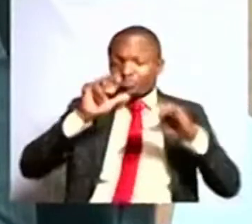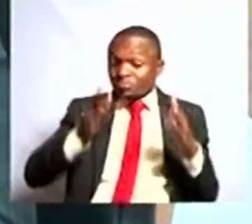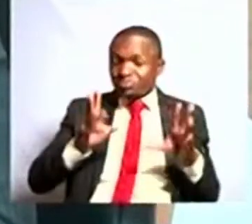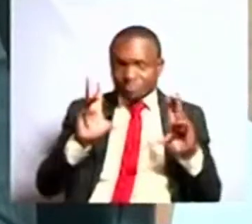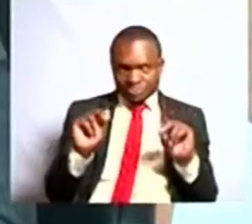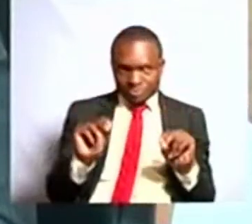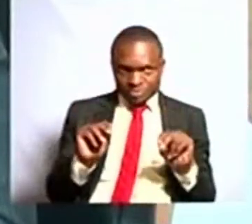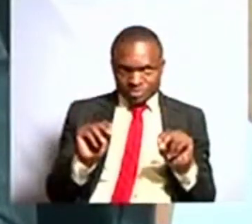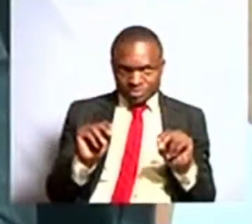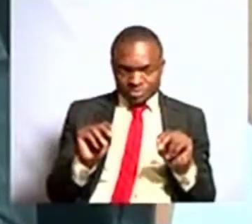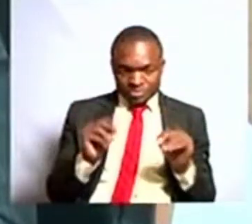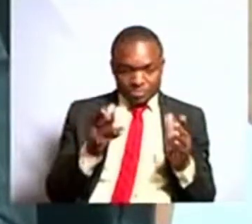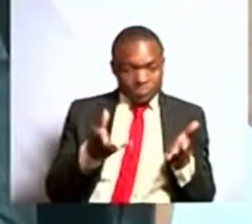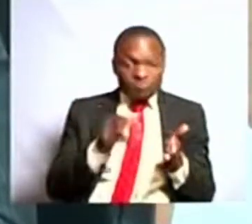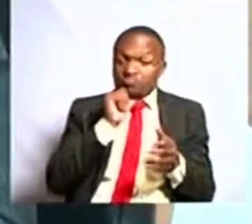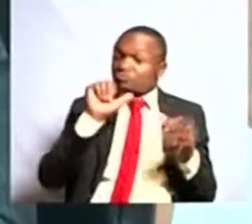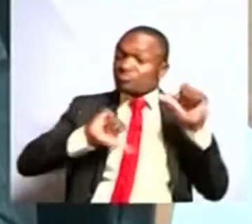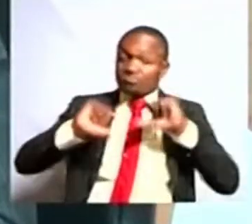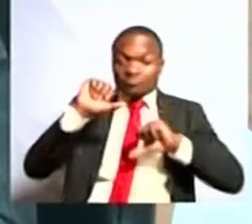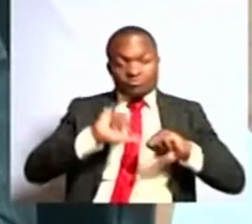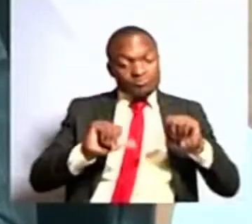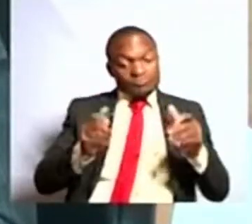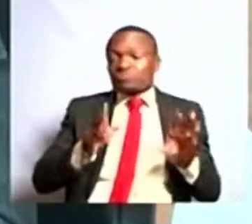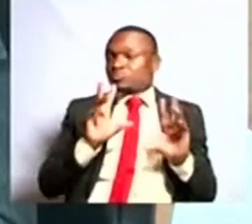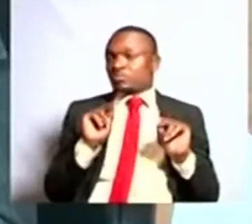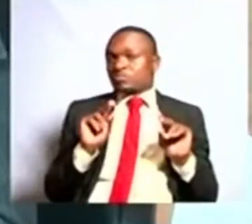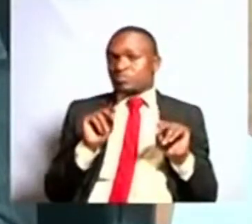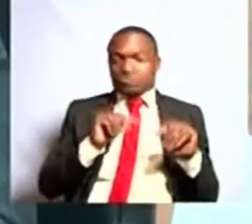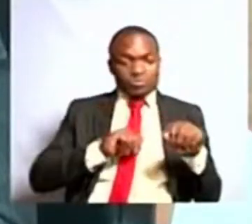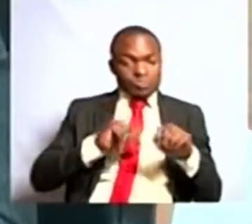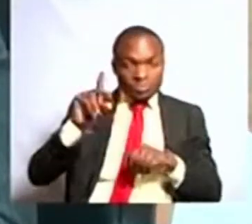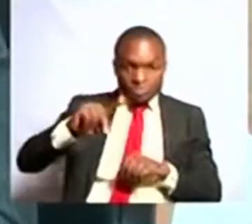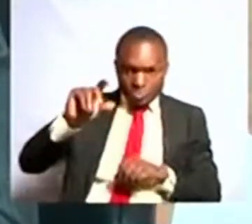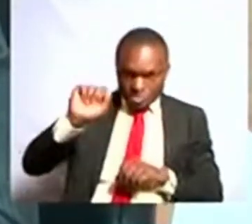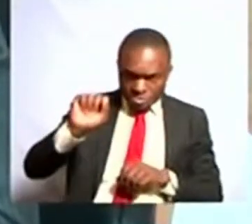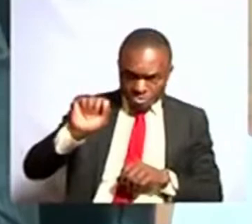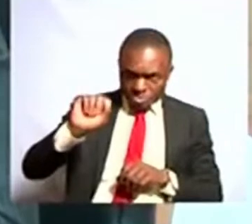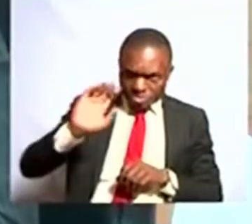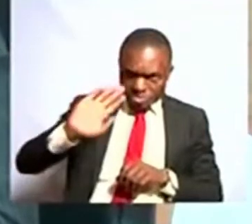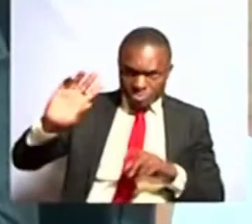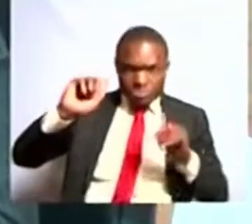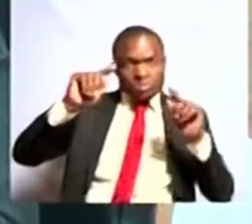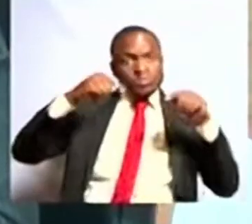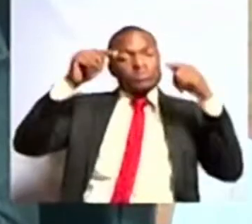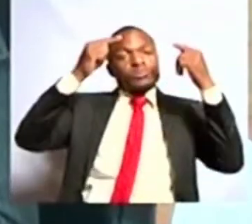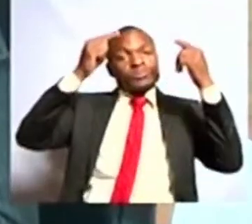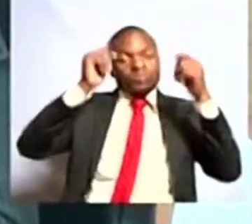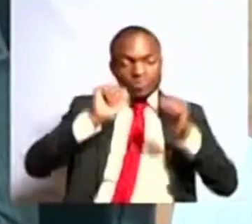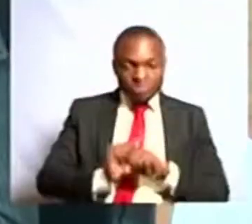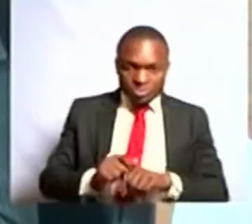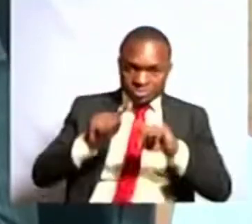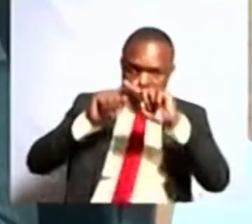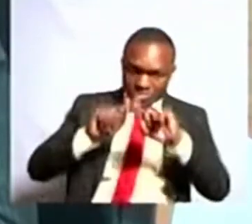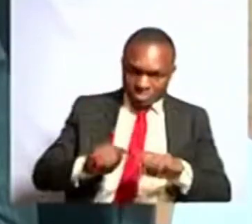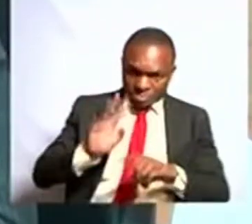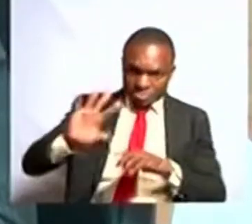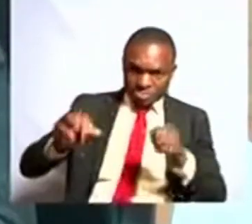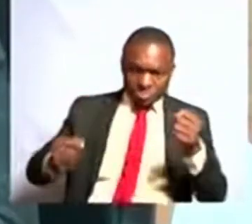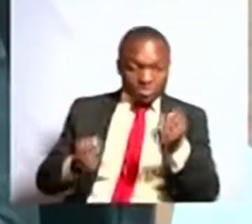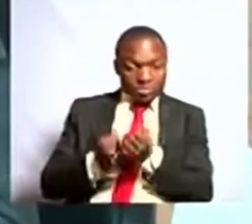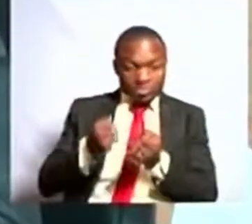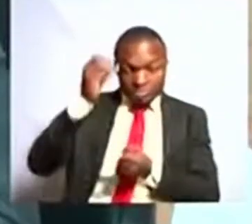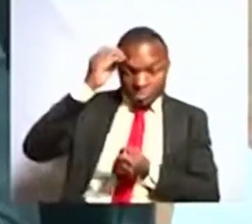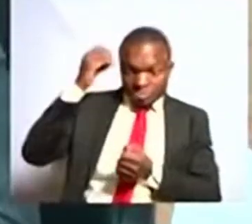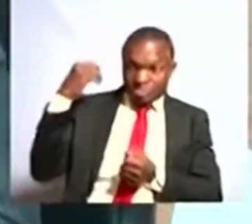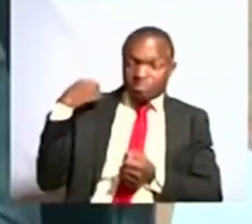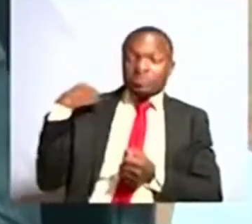And here we don't audit. So, controlling officer, your success is based on your support staff. But if your